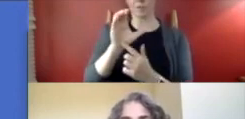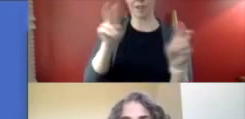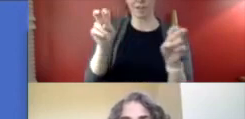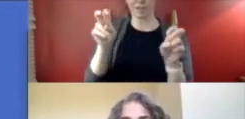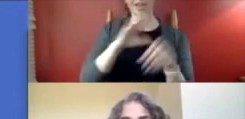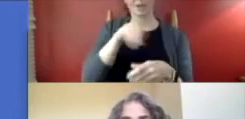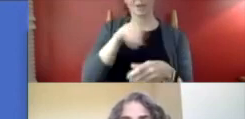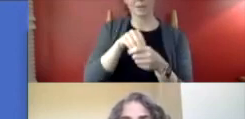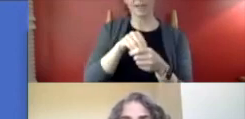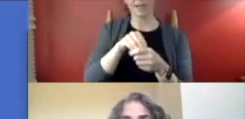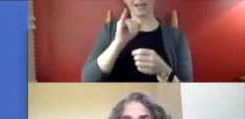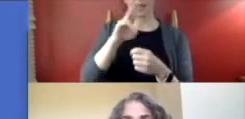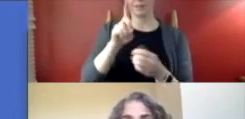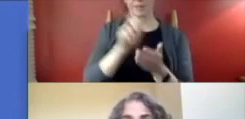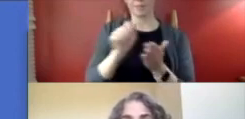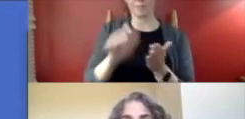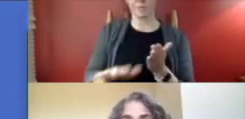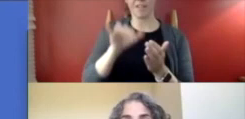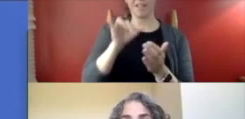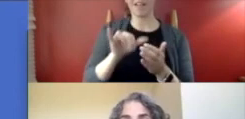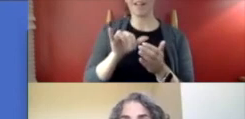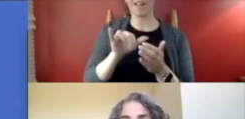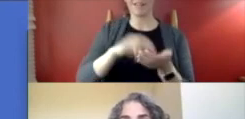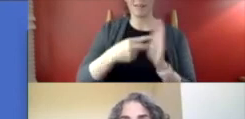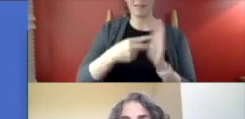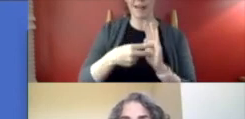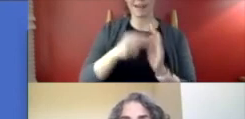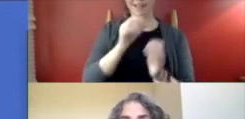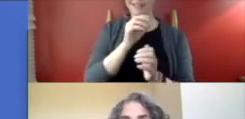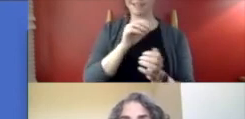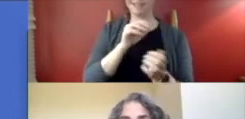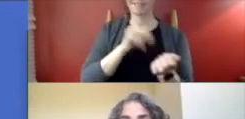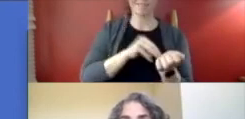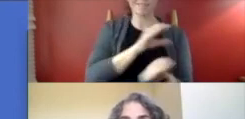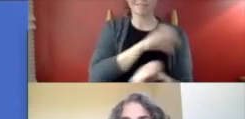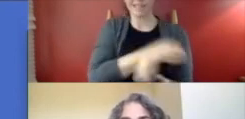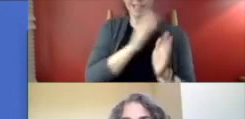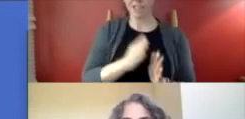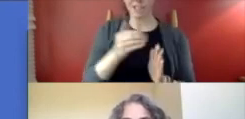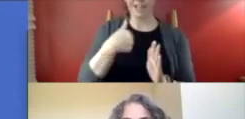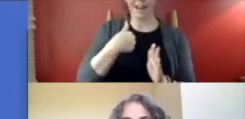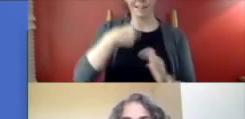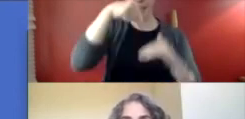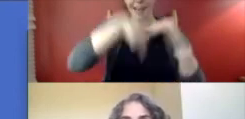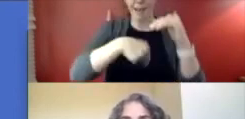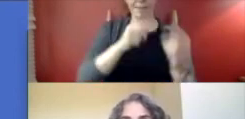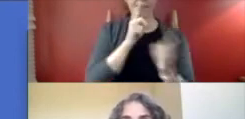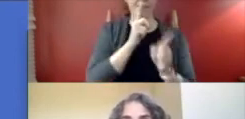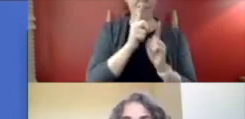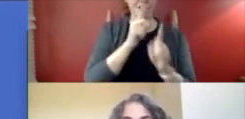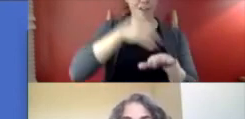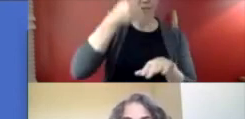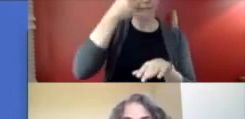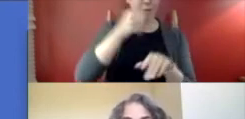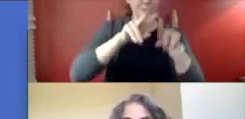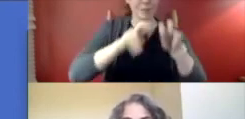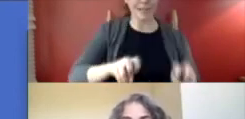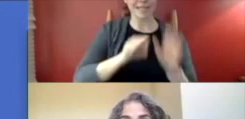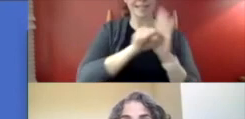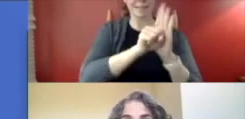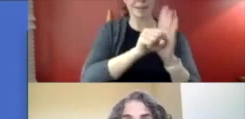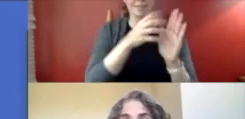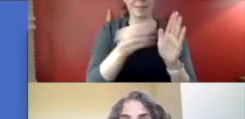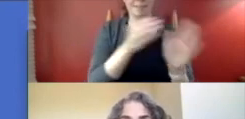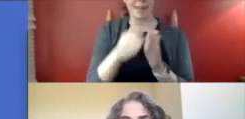removal. This took the form of clinicians having in-depth conversations by phone with patients to assess symptoms and plan care, whether